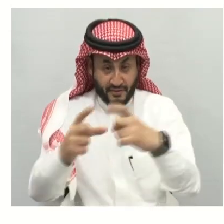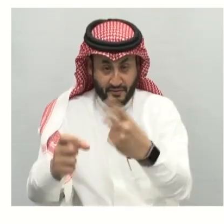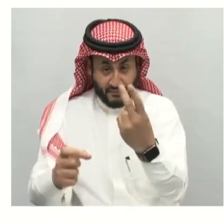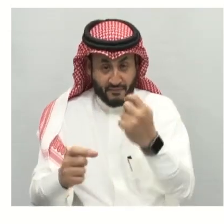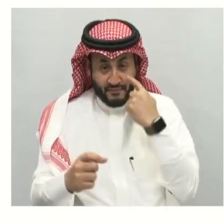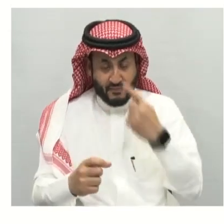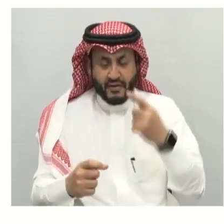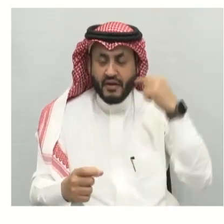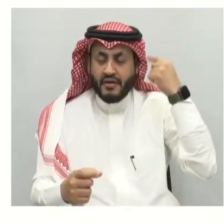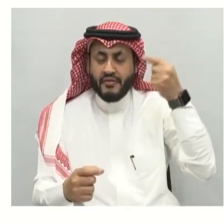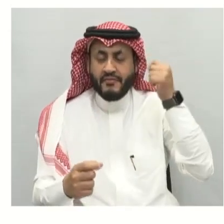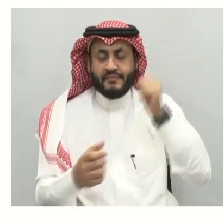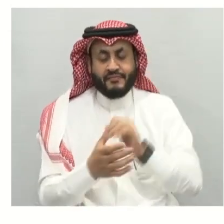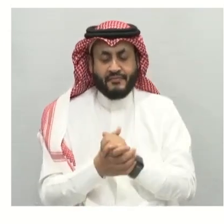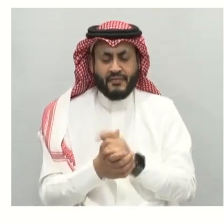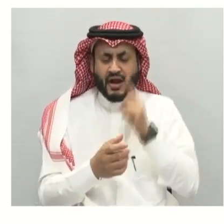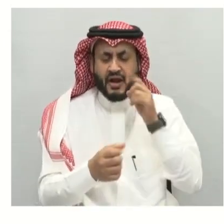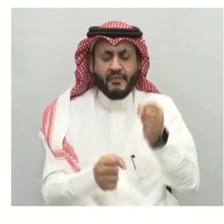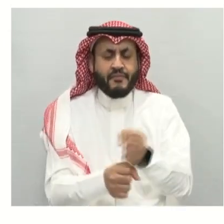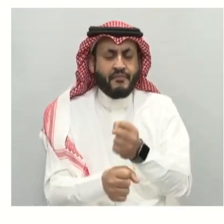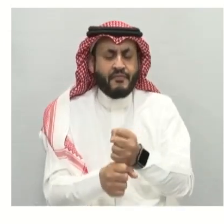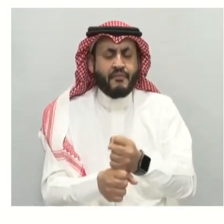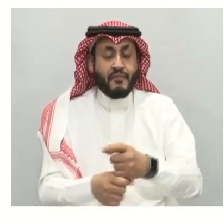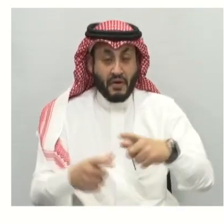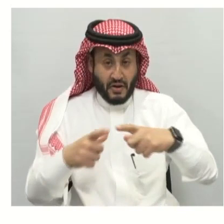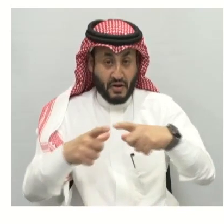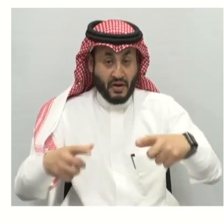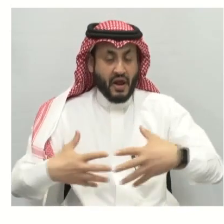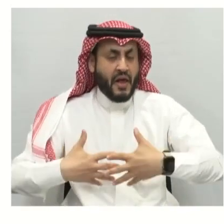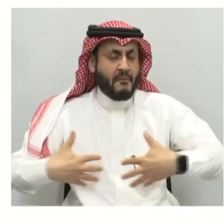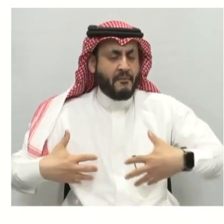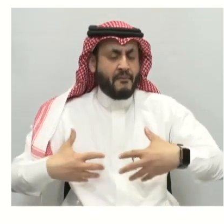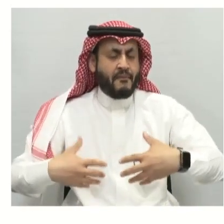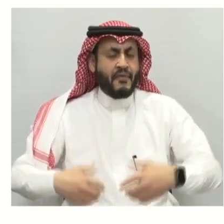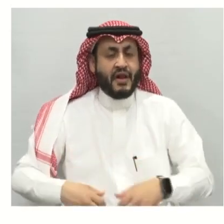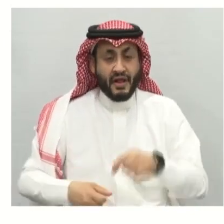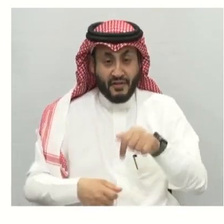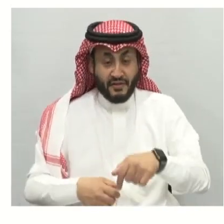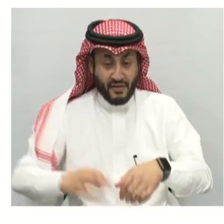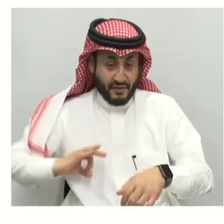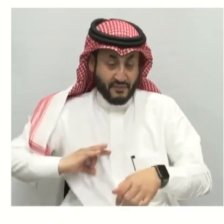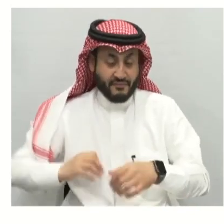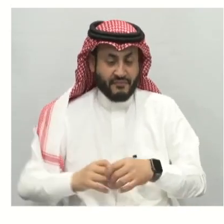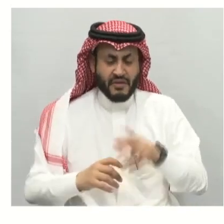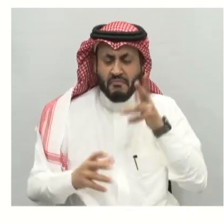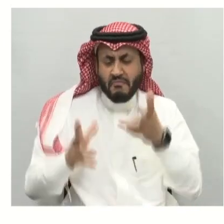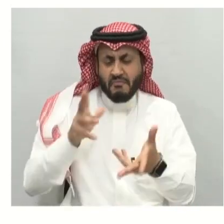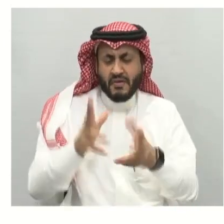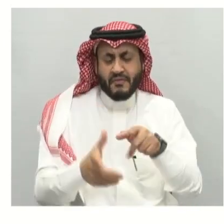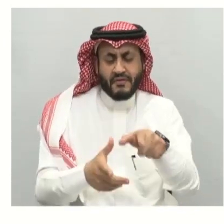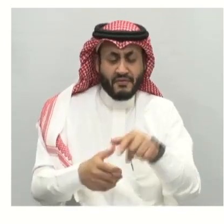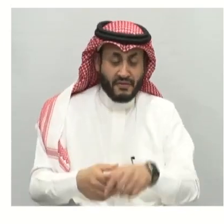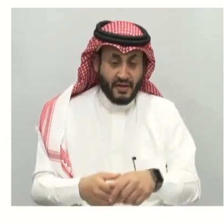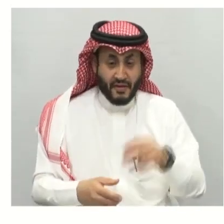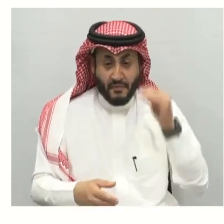think. We do something special on the day that we like. Maybe this boy